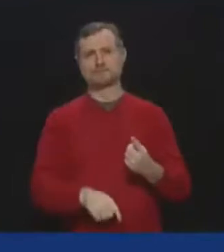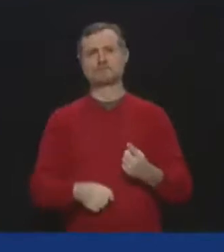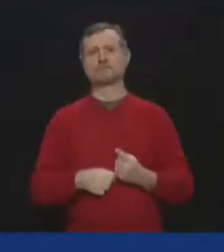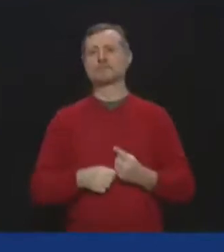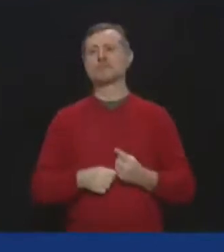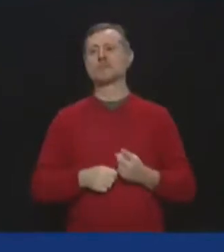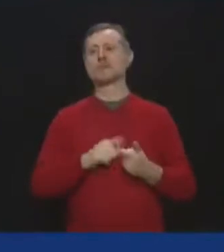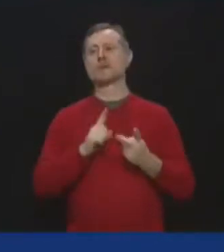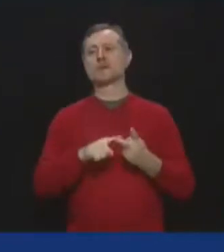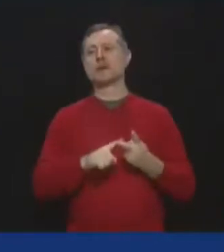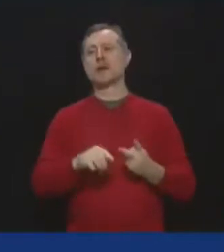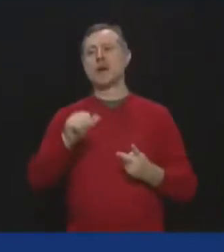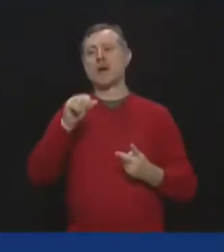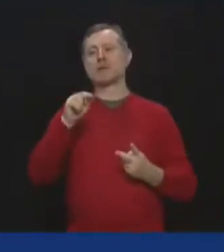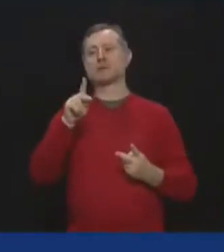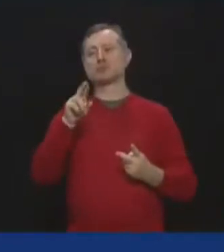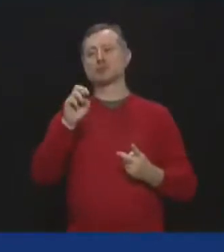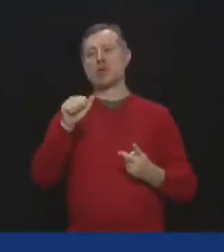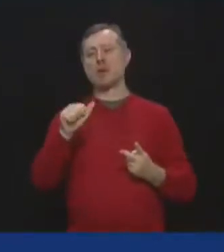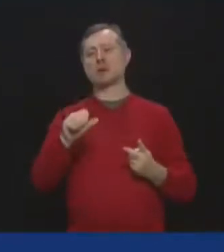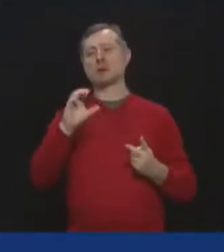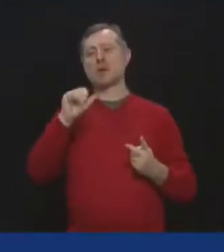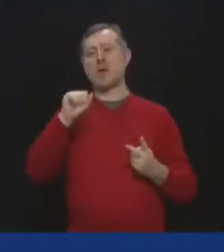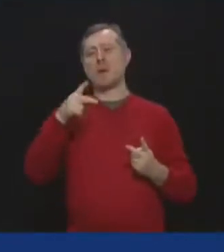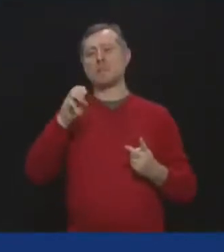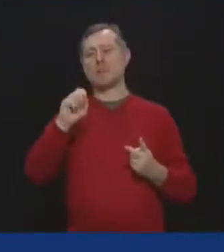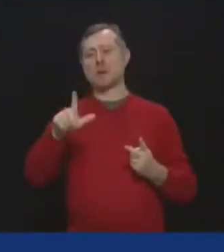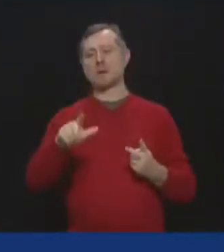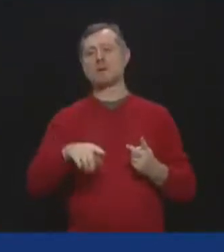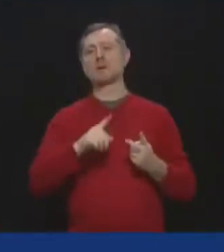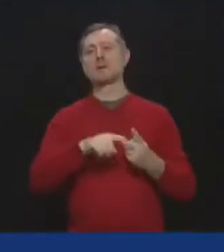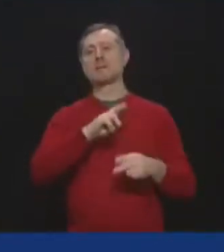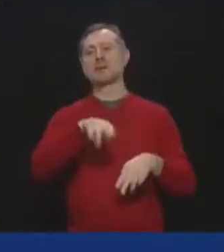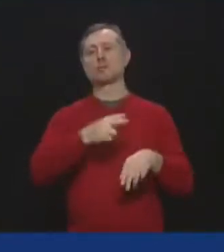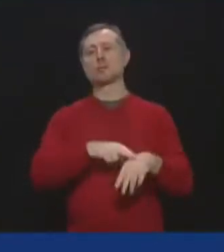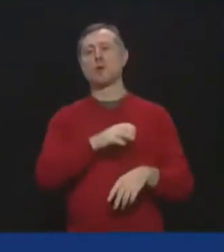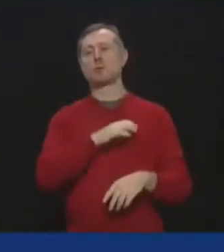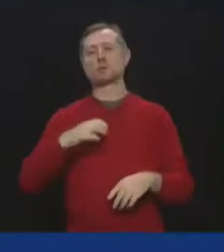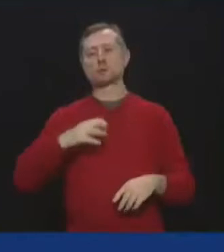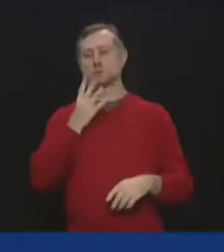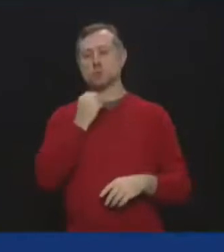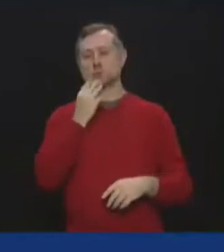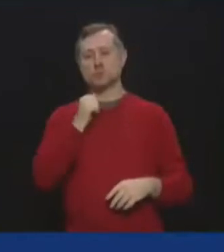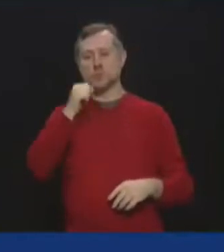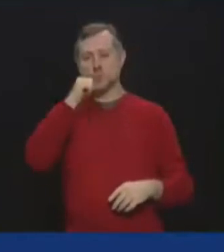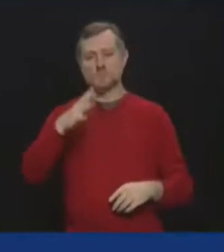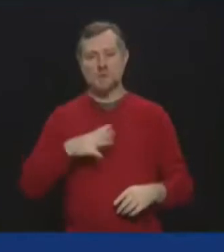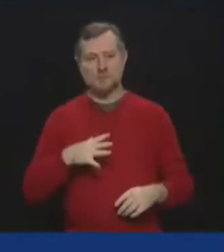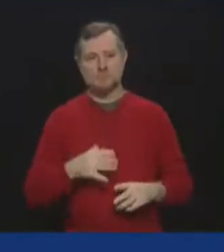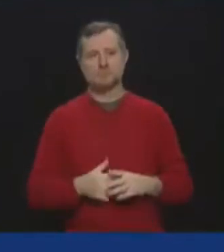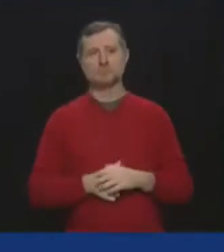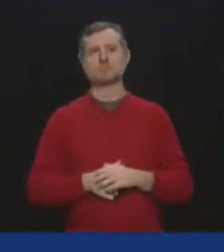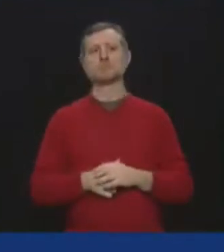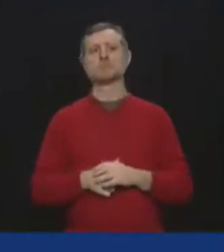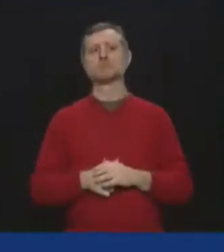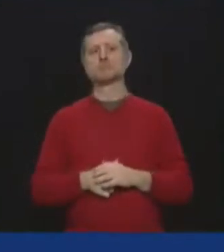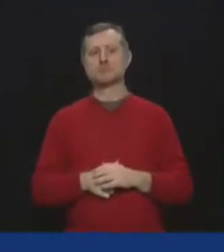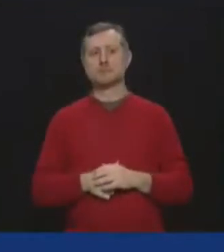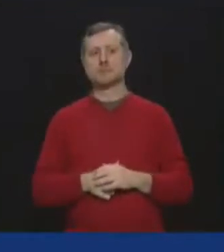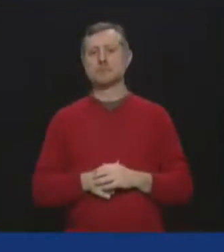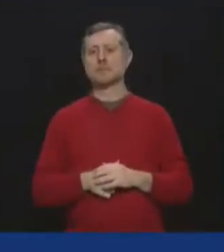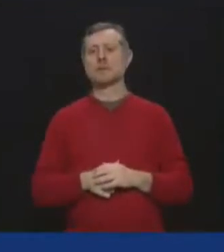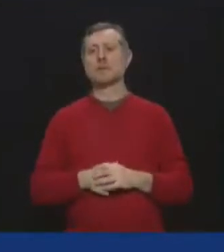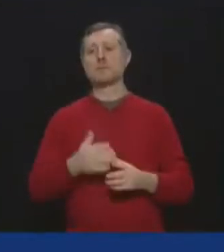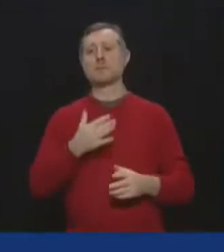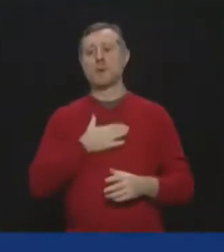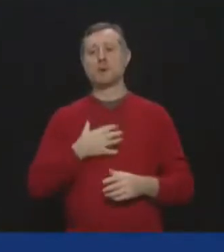and Andrea Coppell from the National Council of Jewish Women. So just want to throw it out. And then I just have to acknowledge my boss,